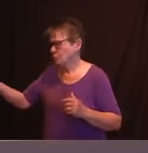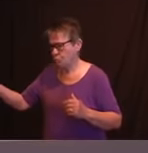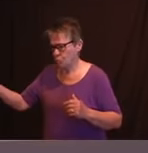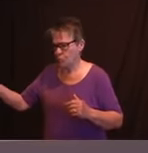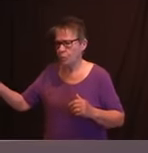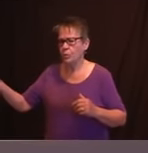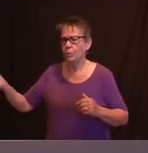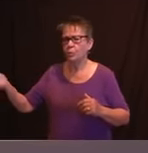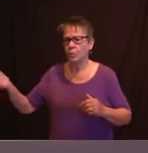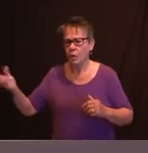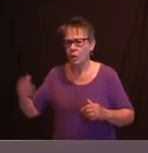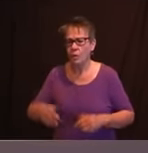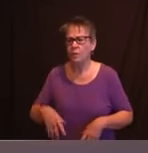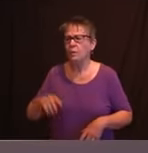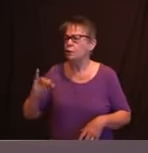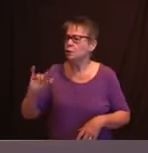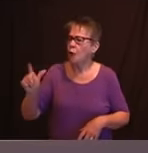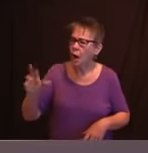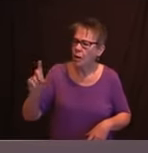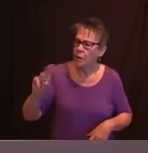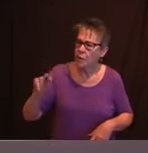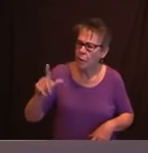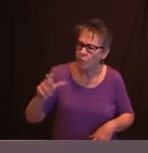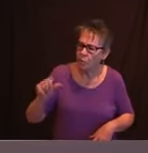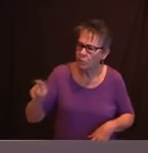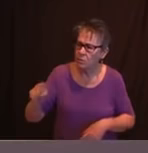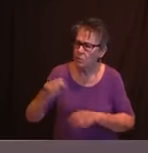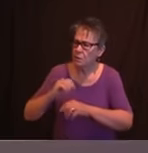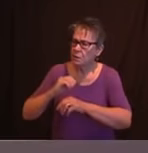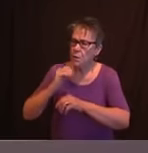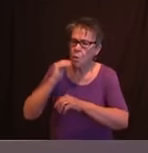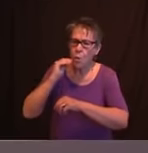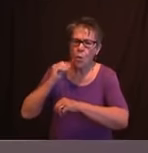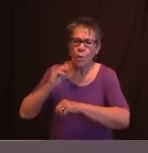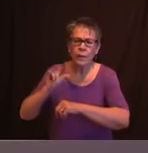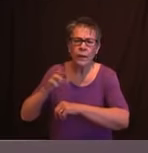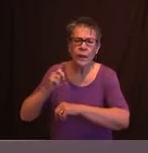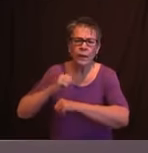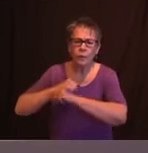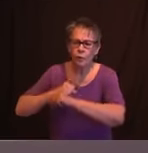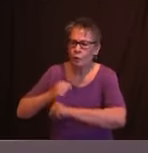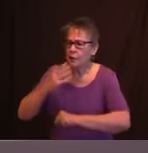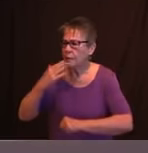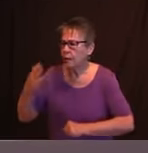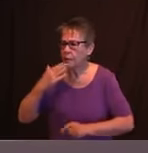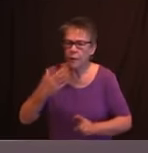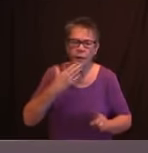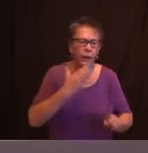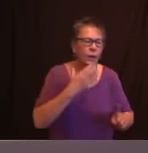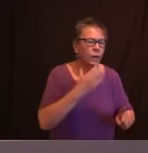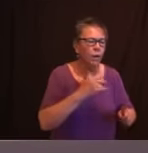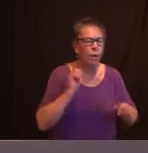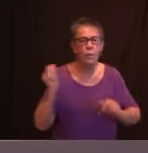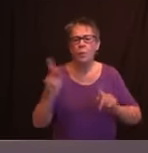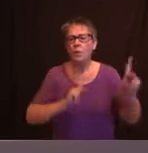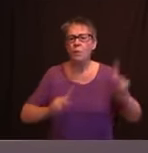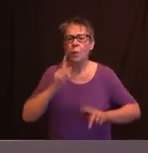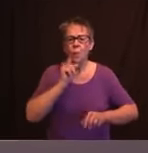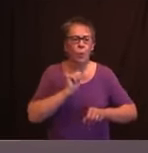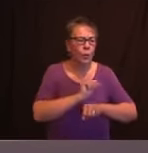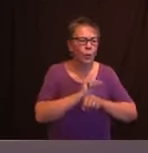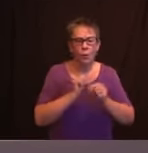Mahan. Folks, we're setting an extraordinary example right now in terms of our ability